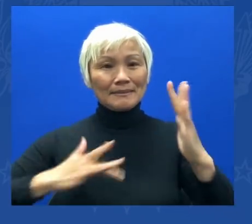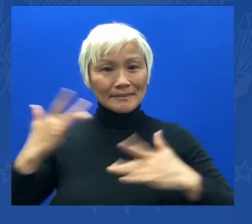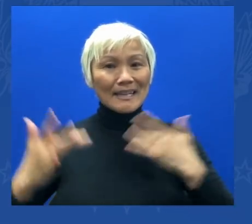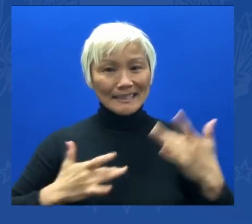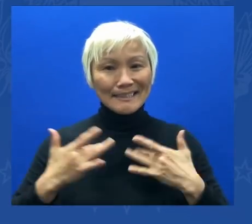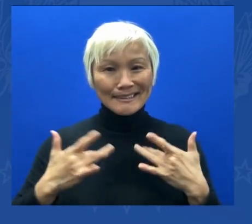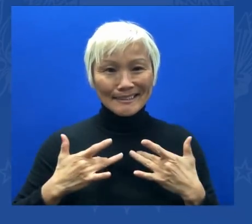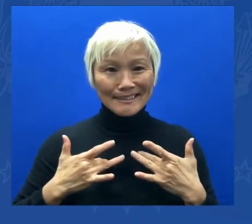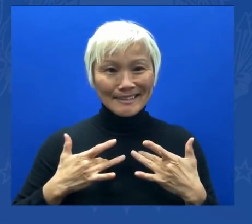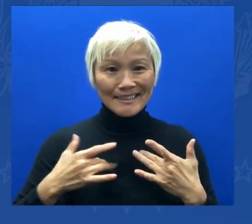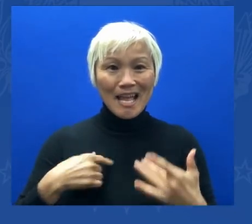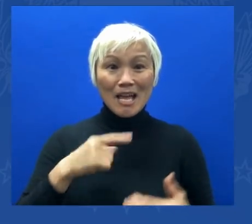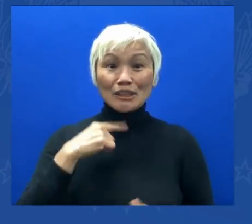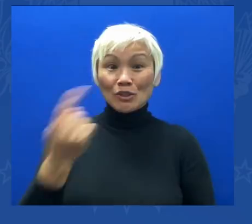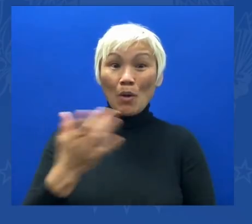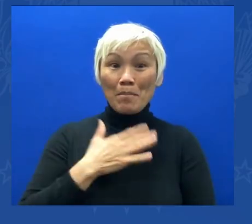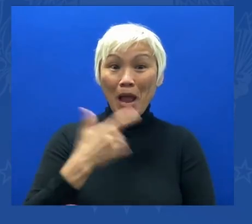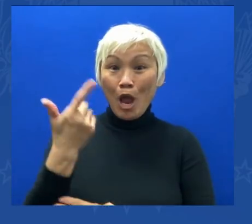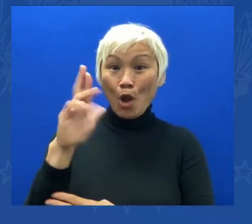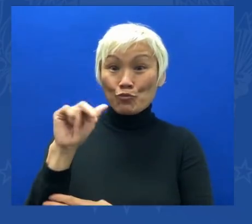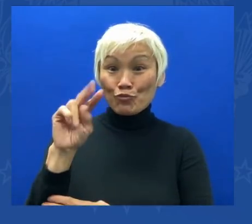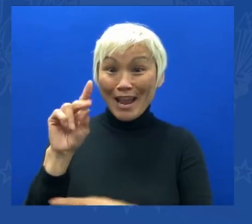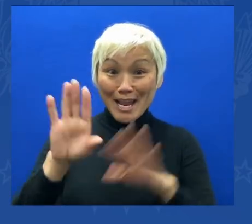watch this show tonight.